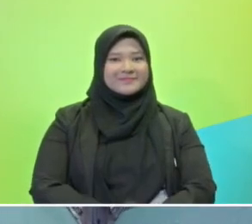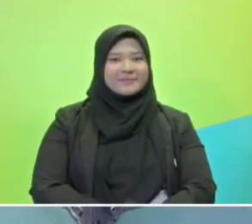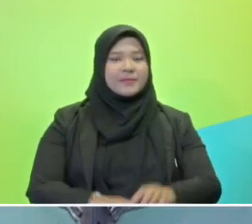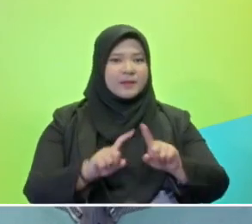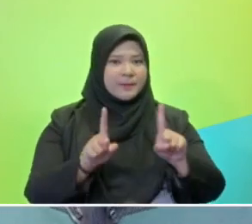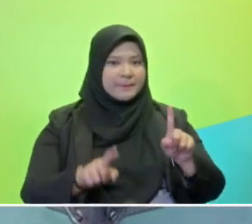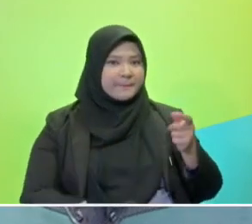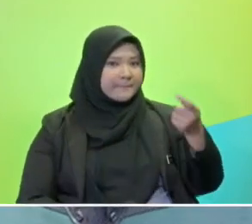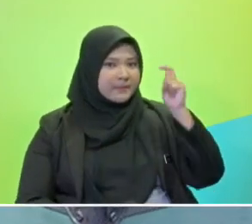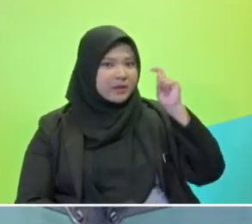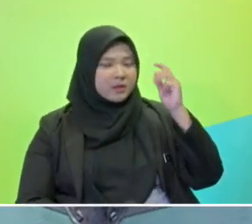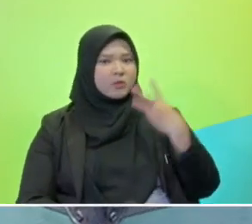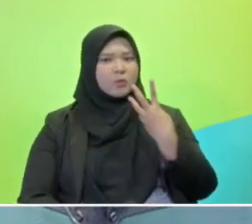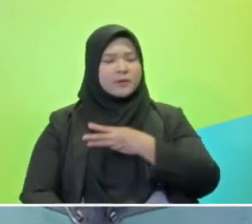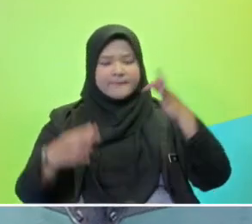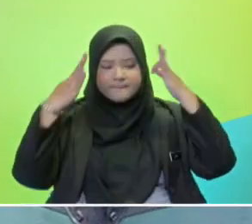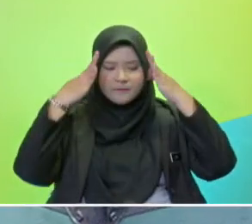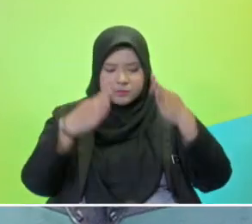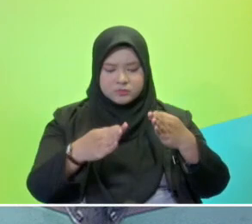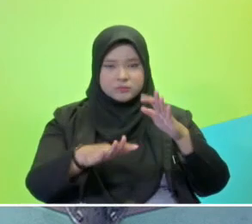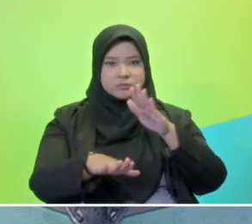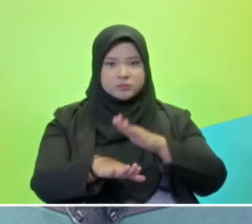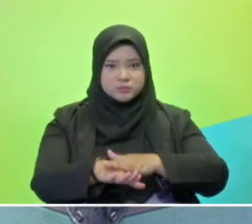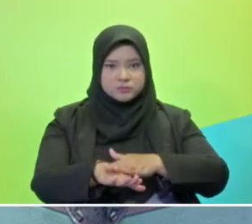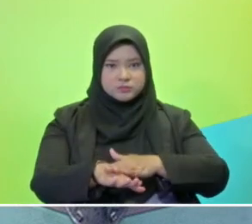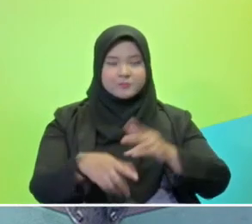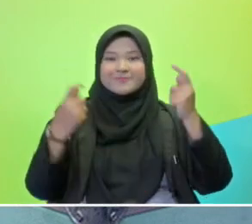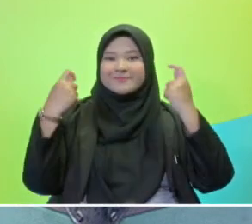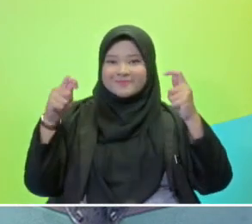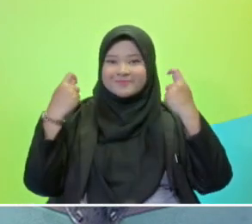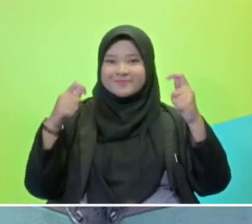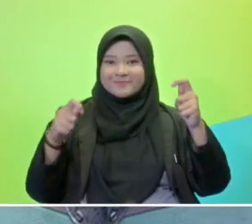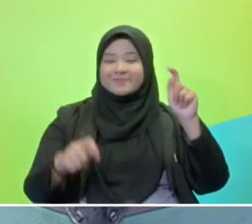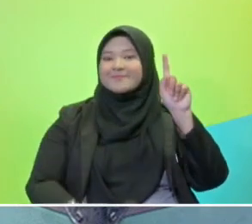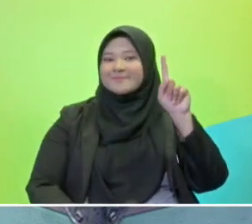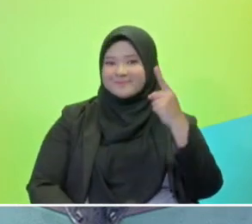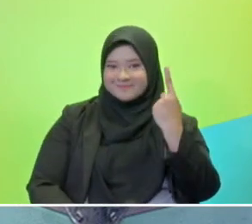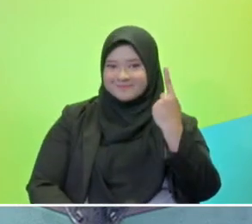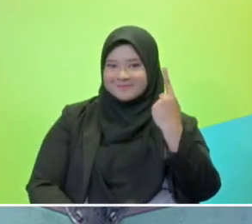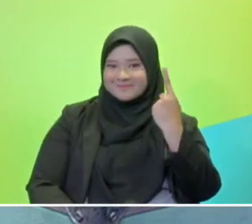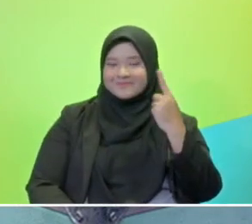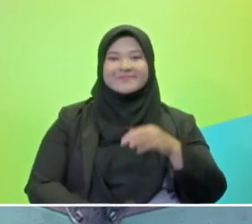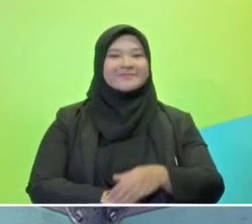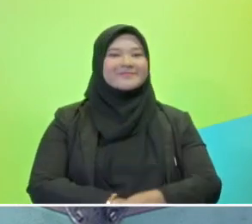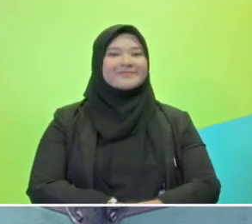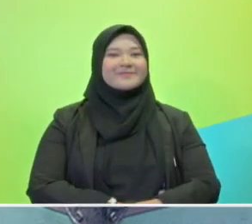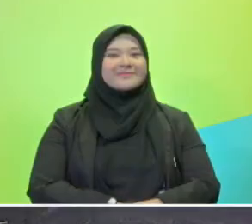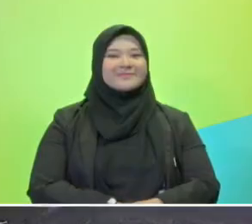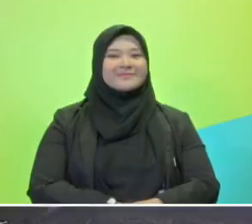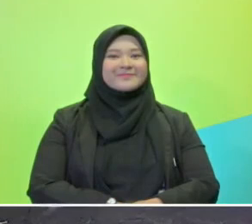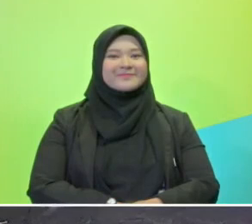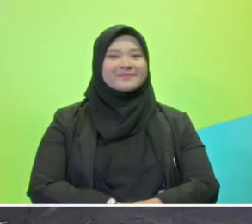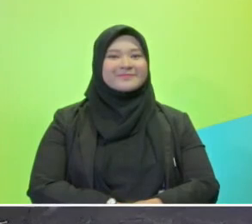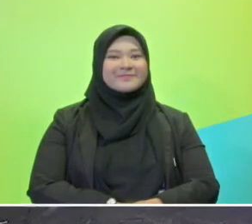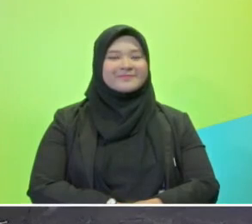Sam has a ball. And Toby has a toy train. Okay, teacher, I'm so happy that we